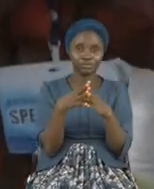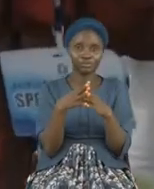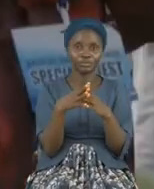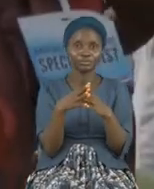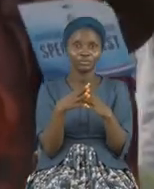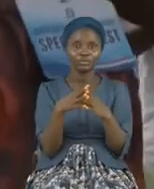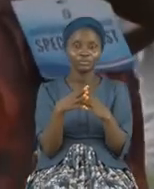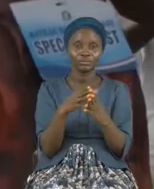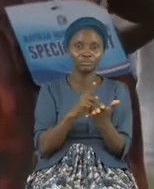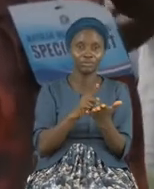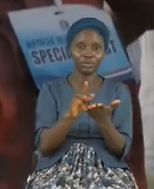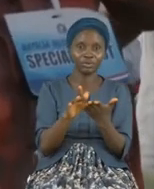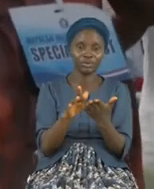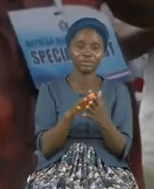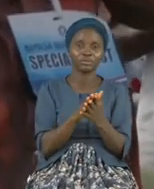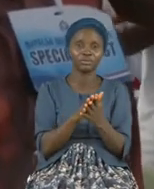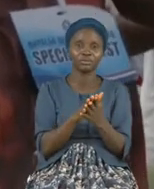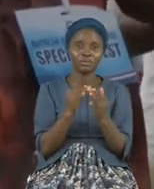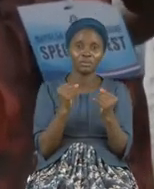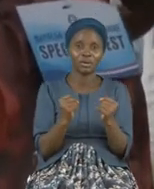purity, power,